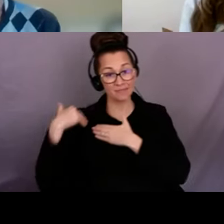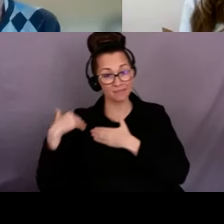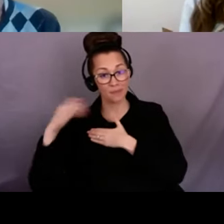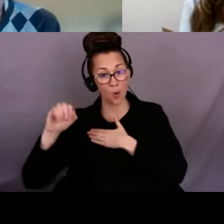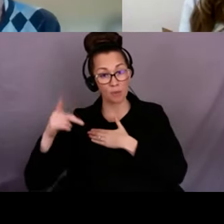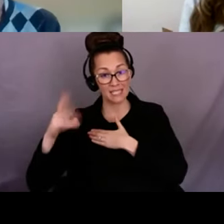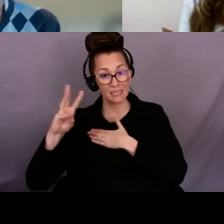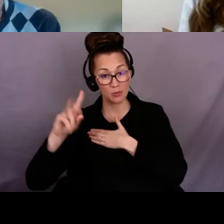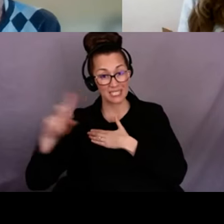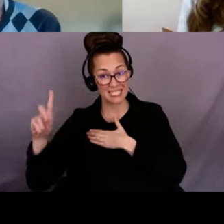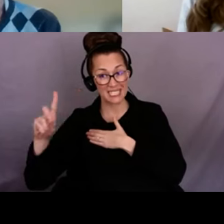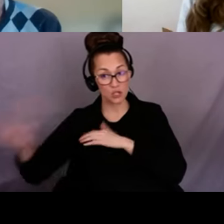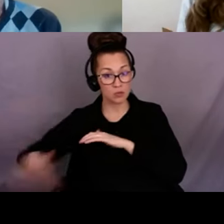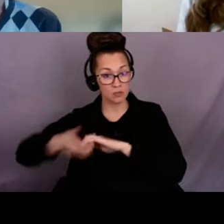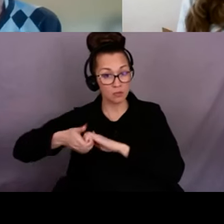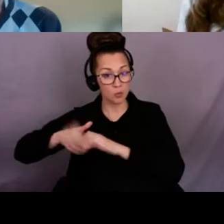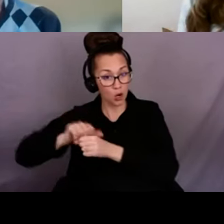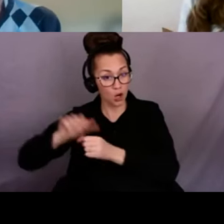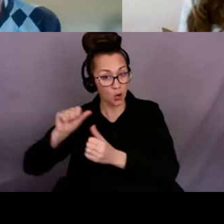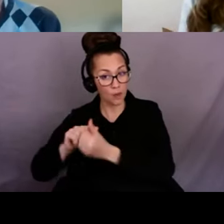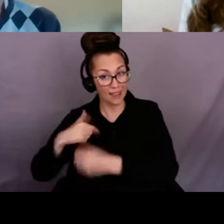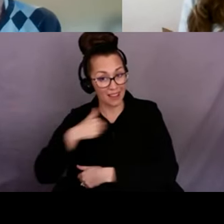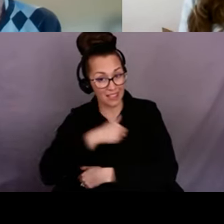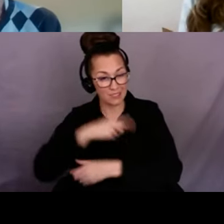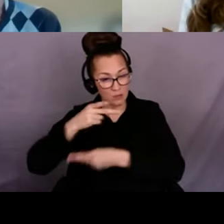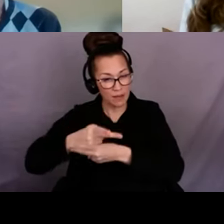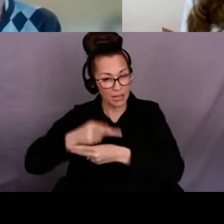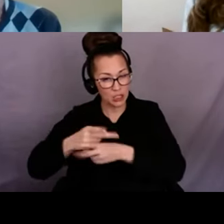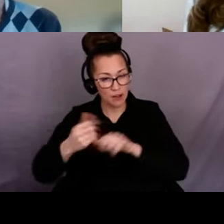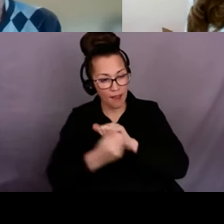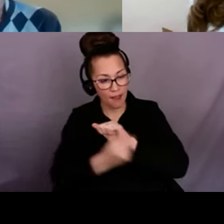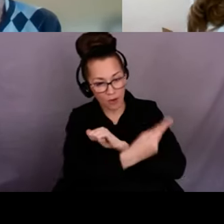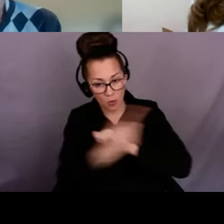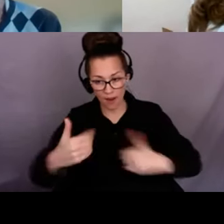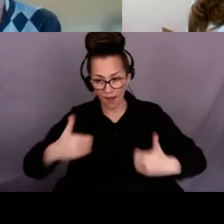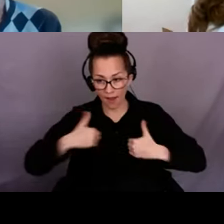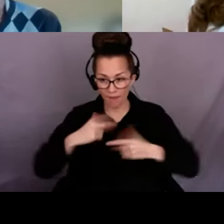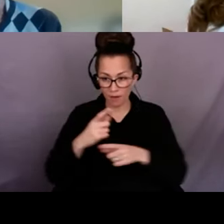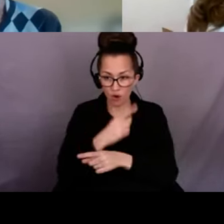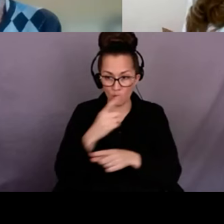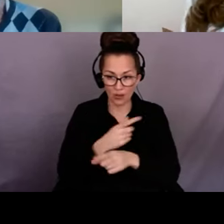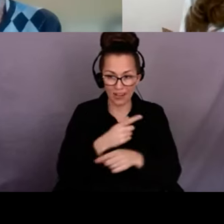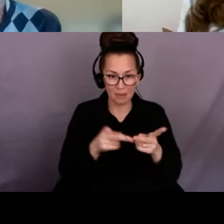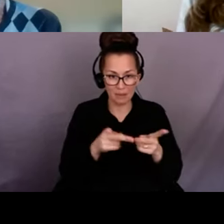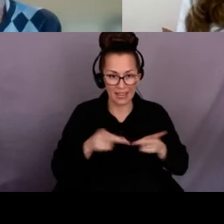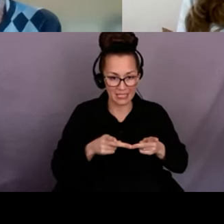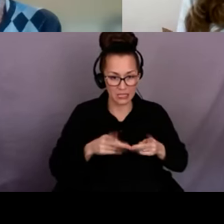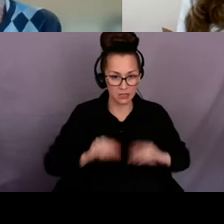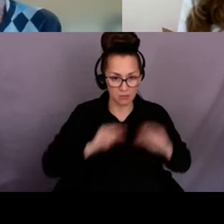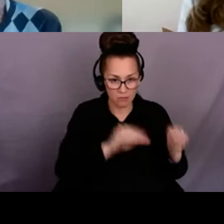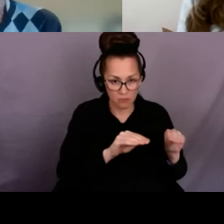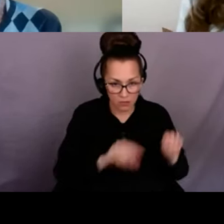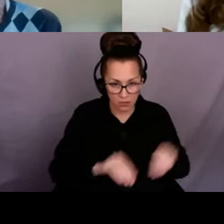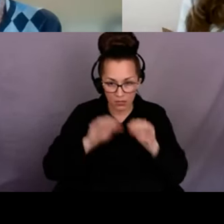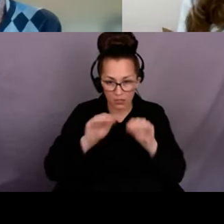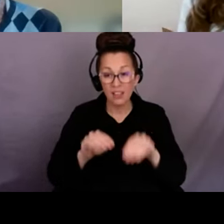work with us to make sure everybody has an appropriate placement. For the men and women that are in the nursing homes,